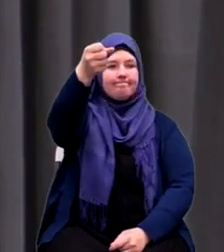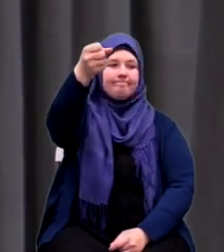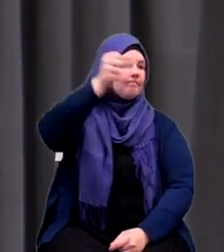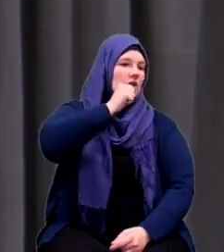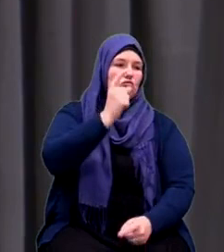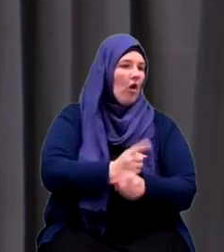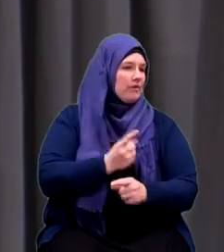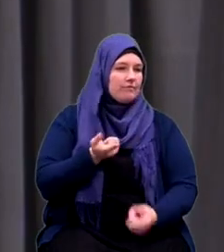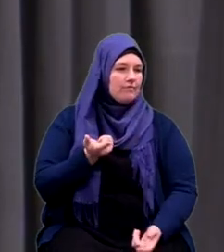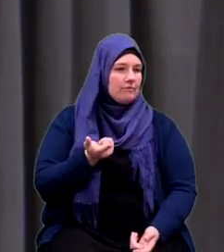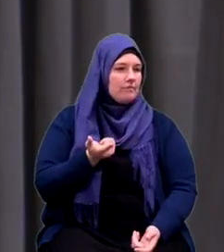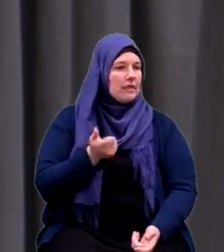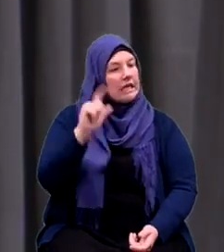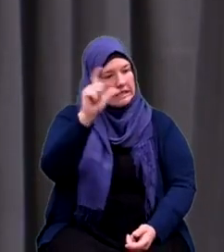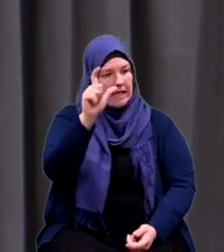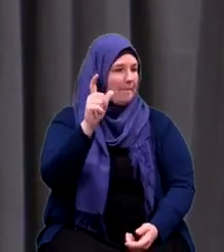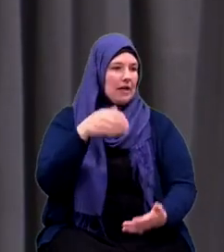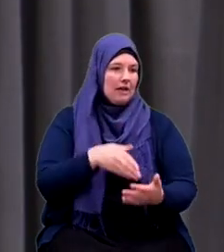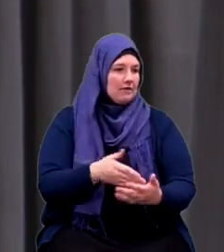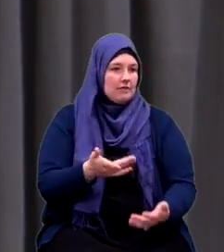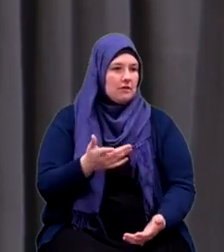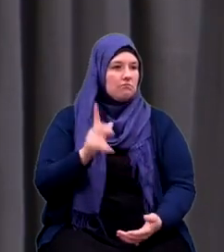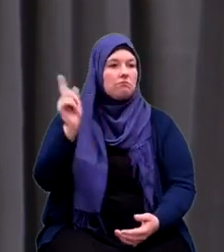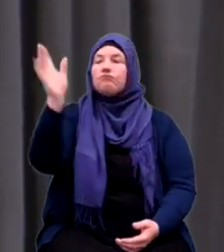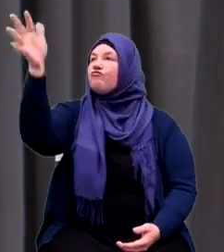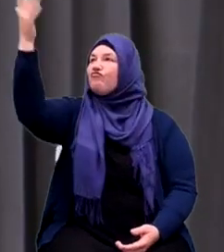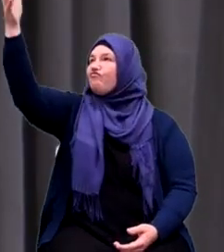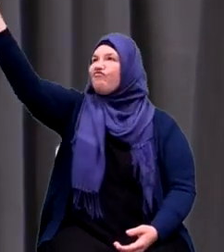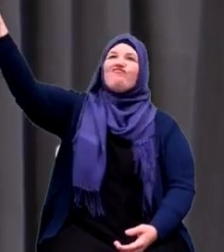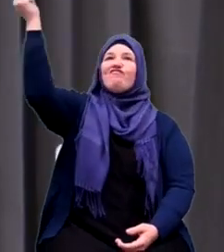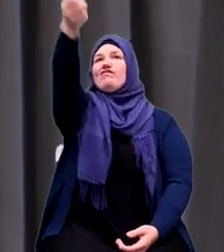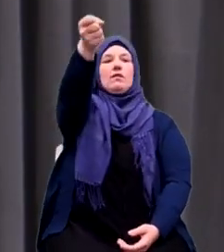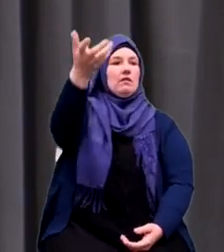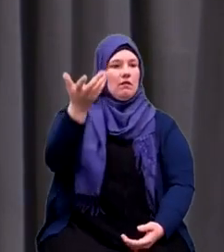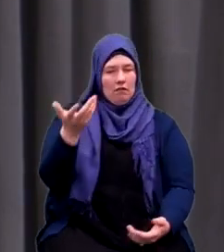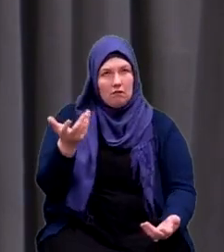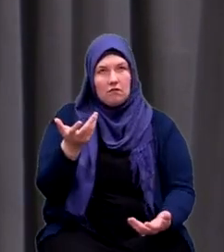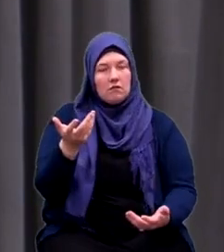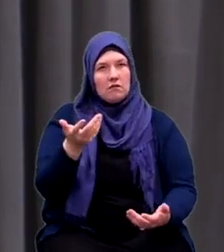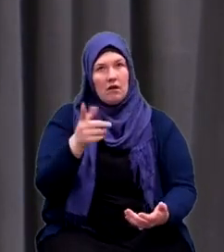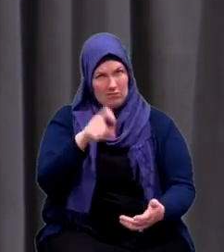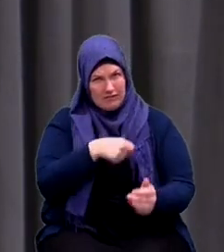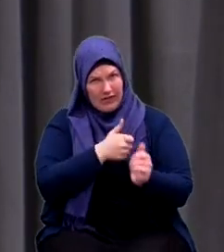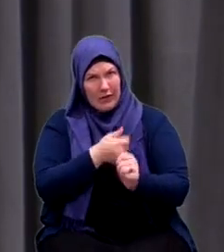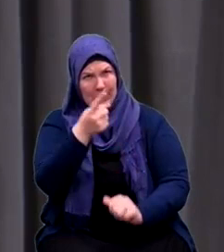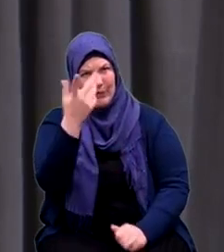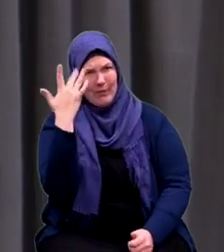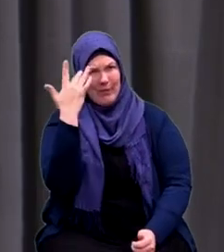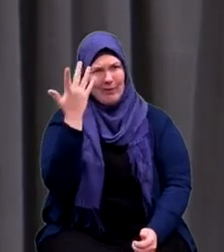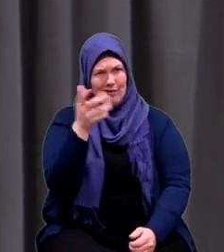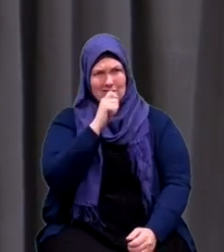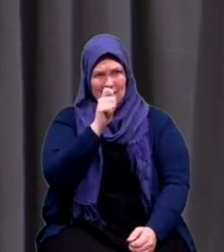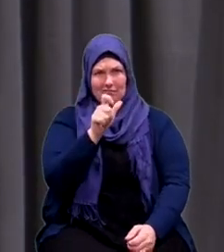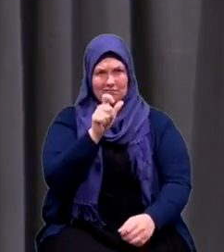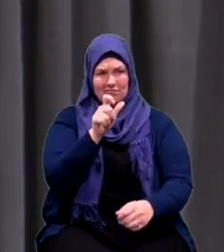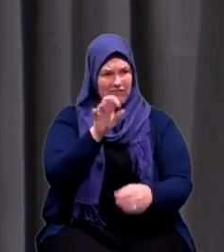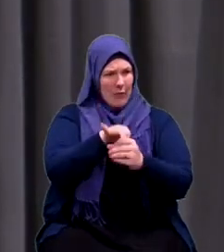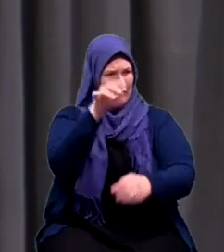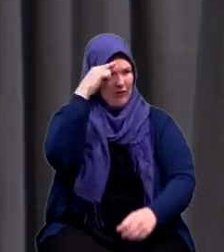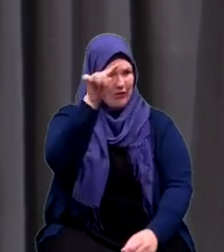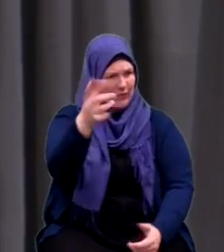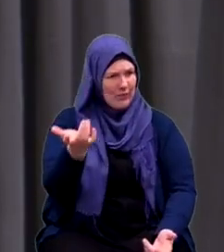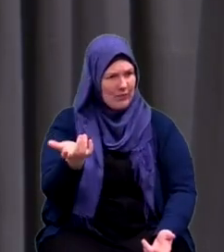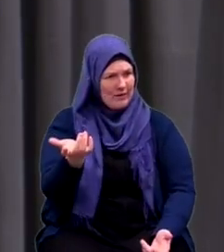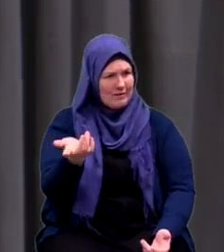illegitimate, civilly illegitimate, and humanly illegitimate. They have no legitimacy